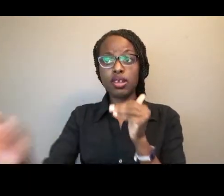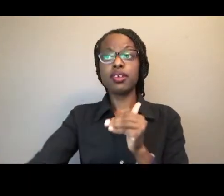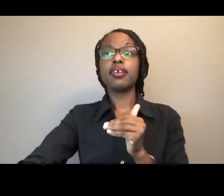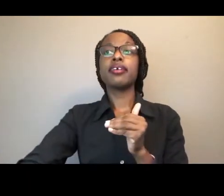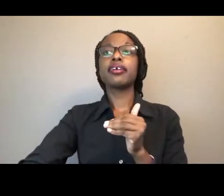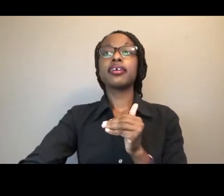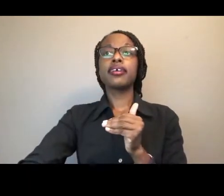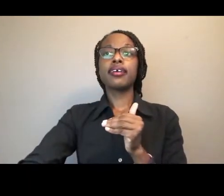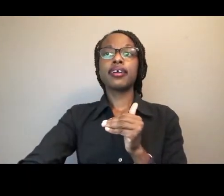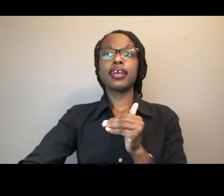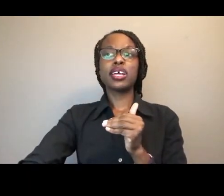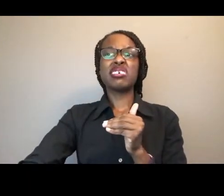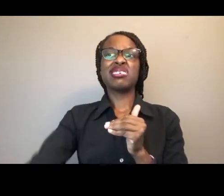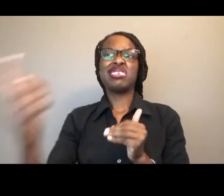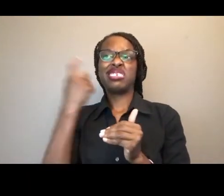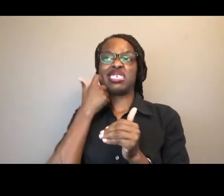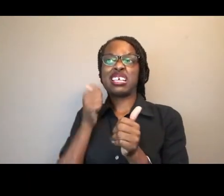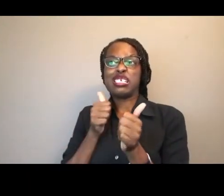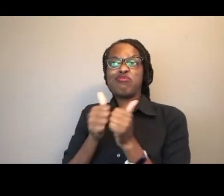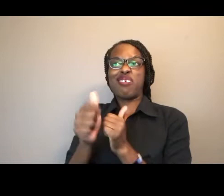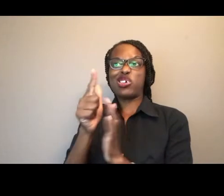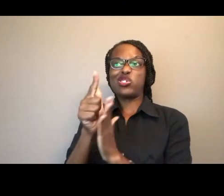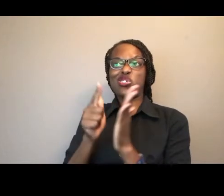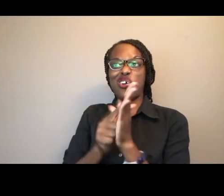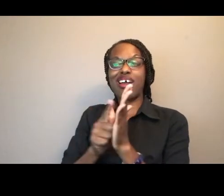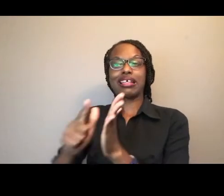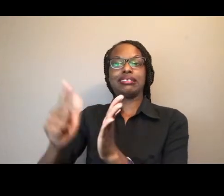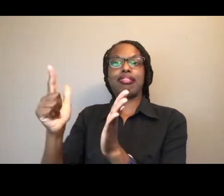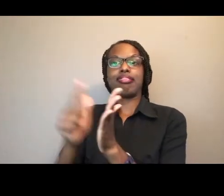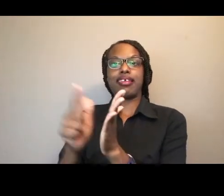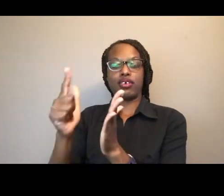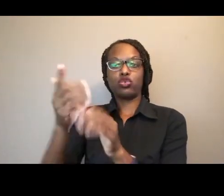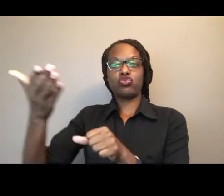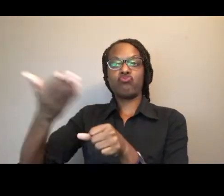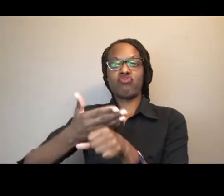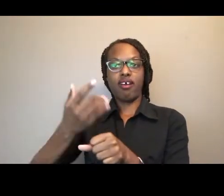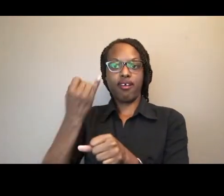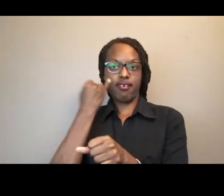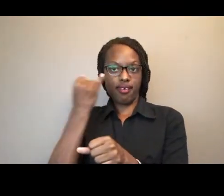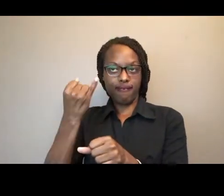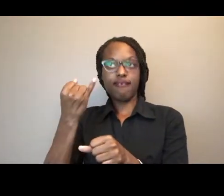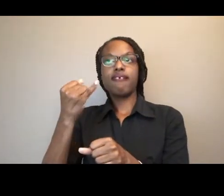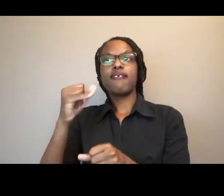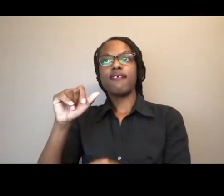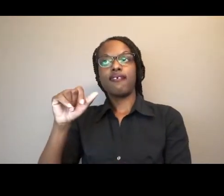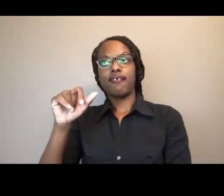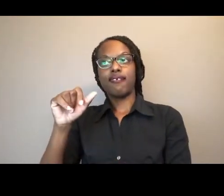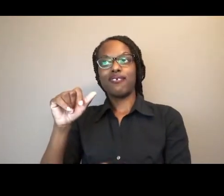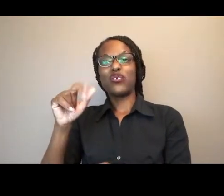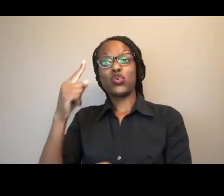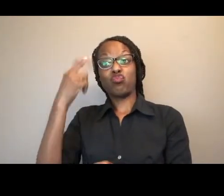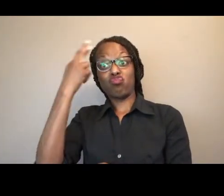but still there's more work to be done. Back in the